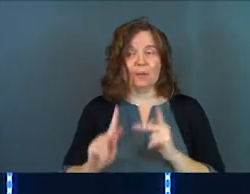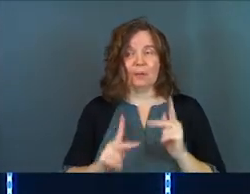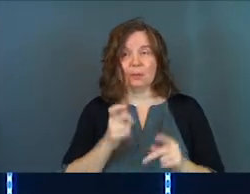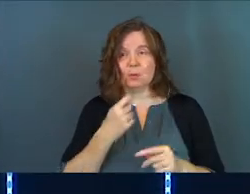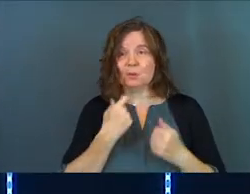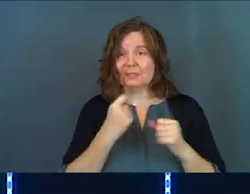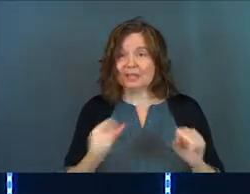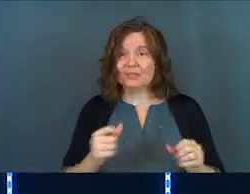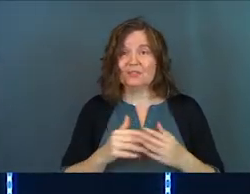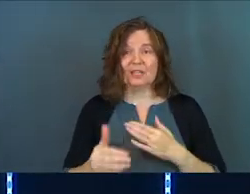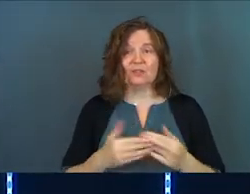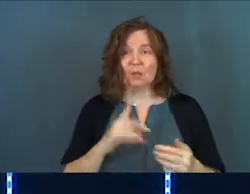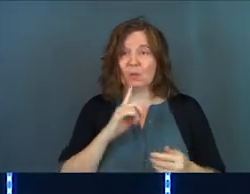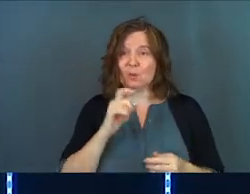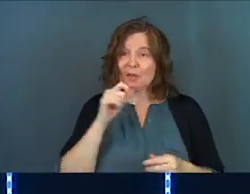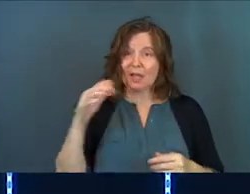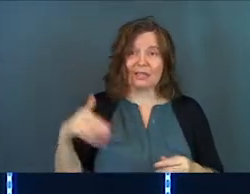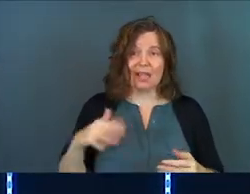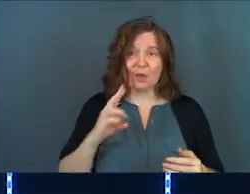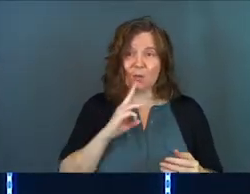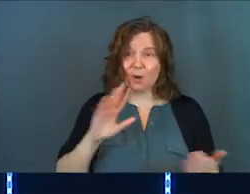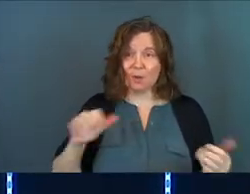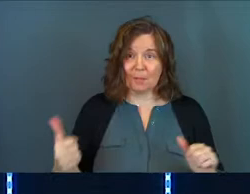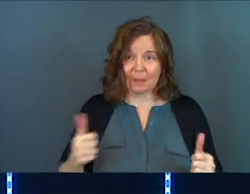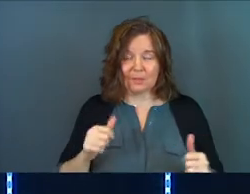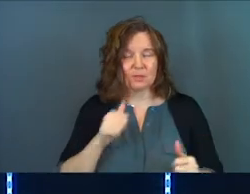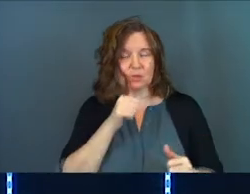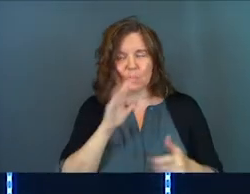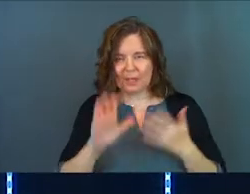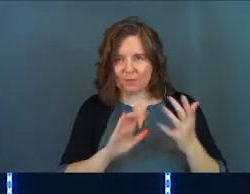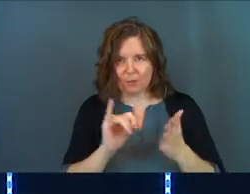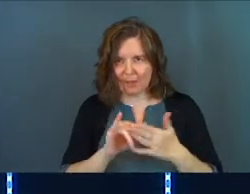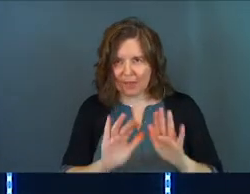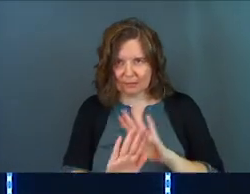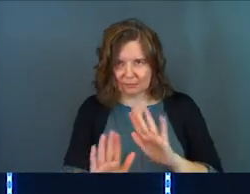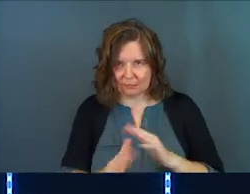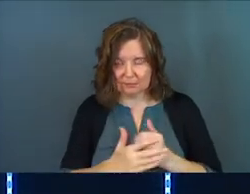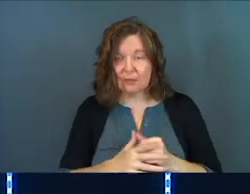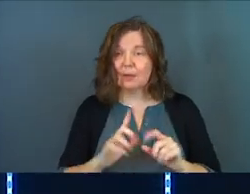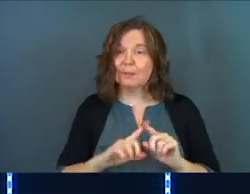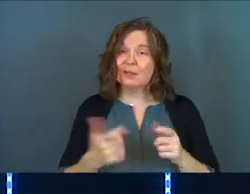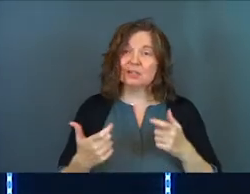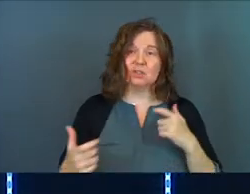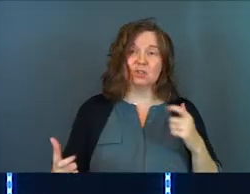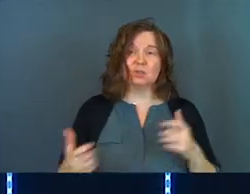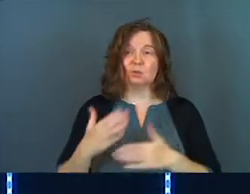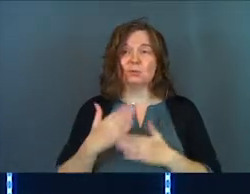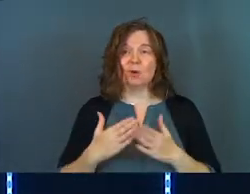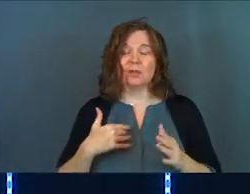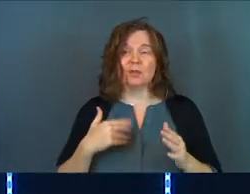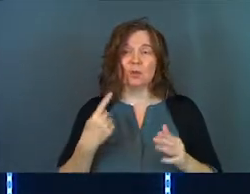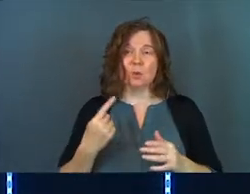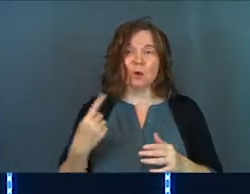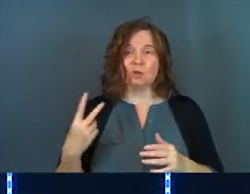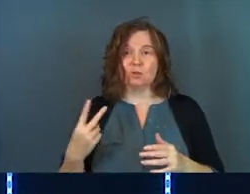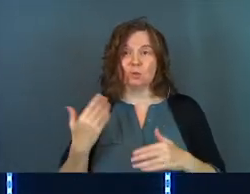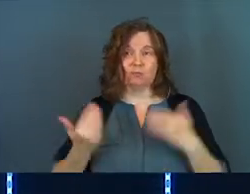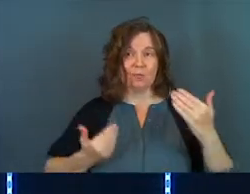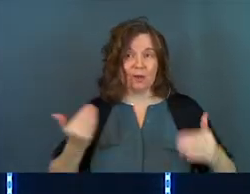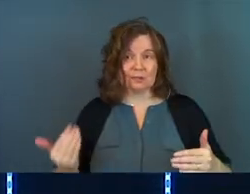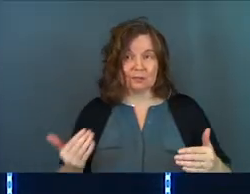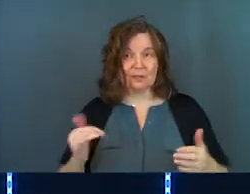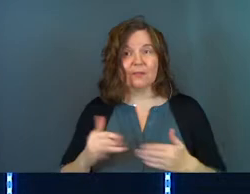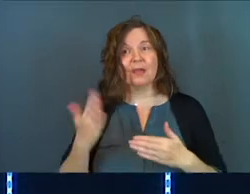people who were saved even though they were not yet water baptized. So don't get confused about that. But it's a huge part of this 1-2-punch